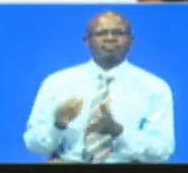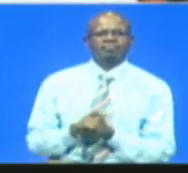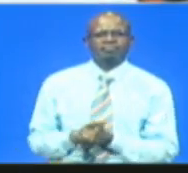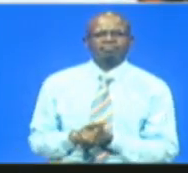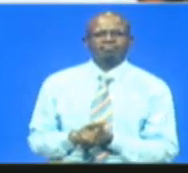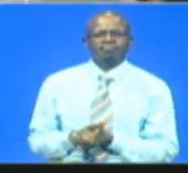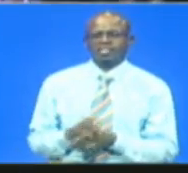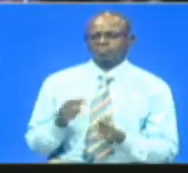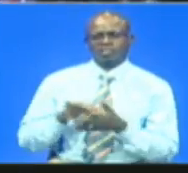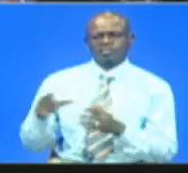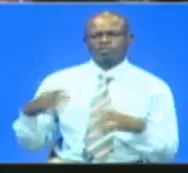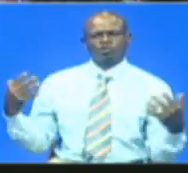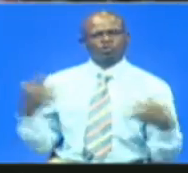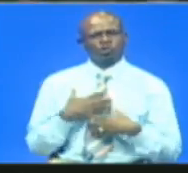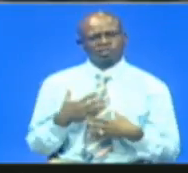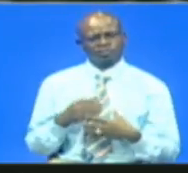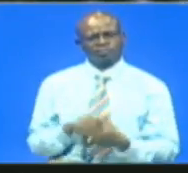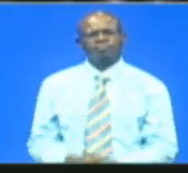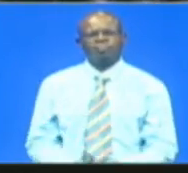It's really shocking.